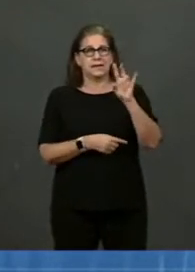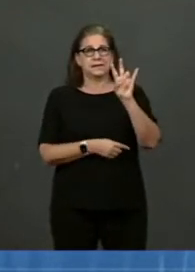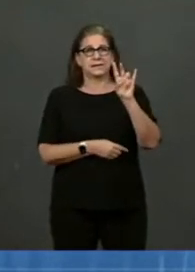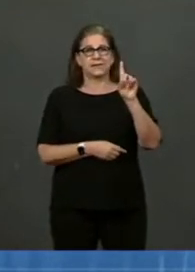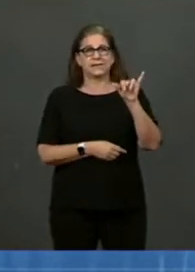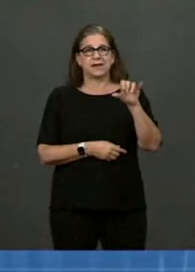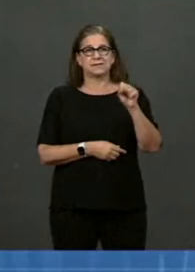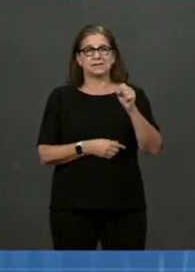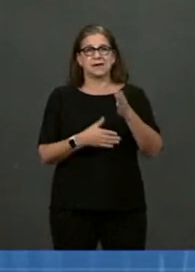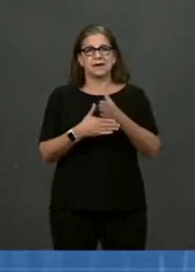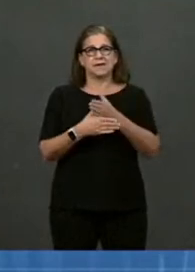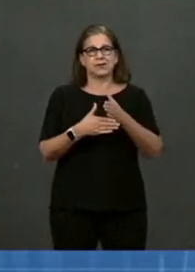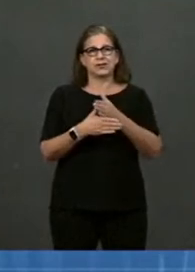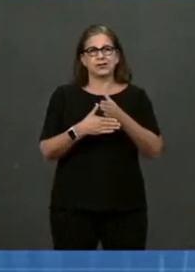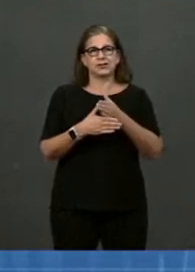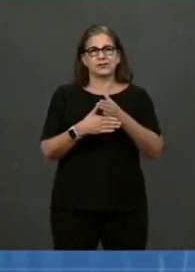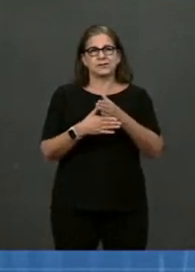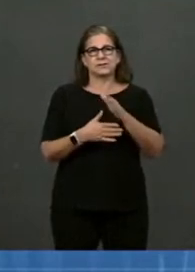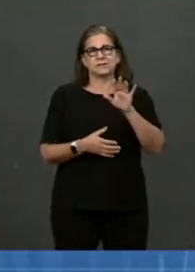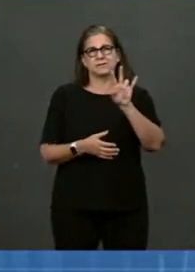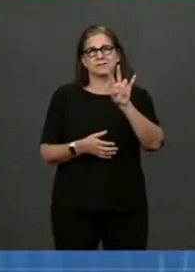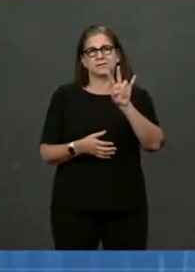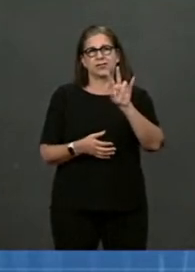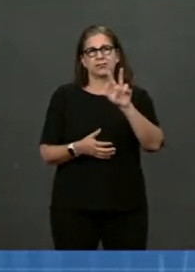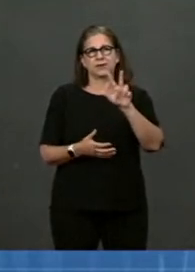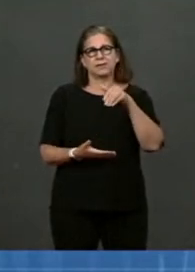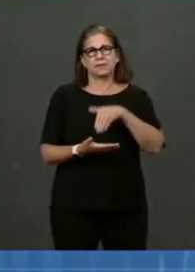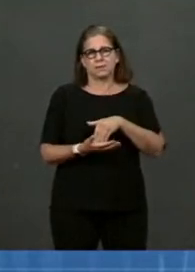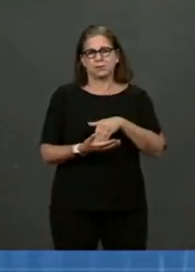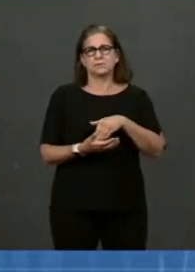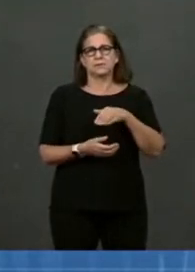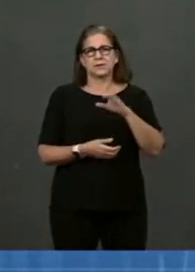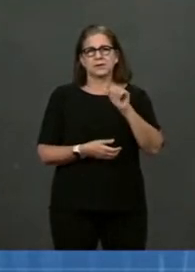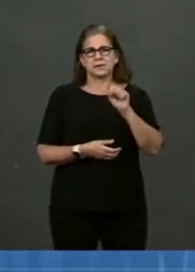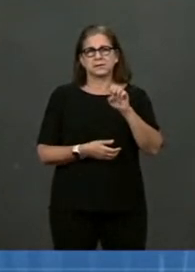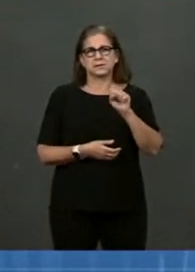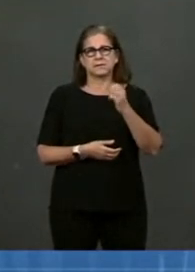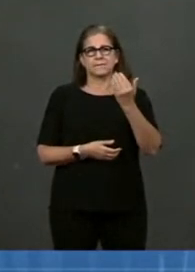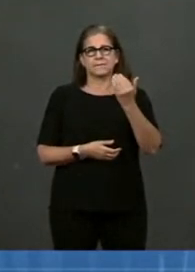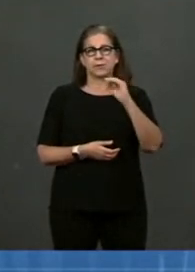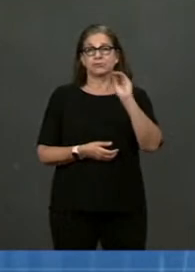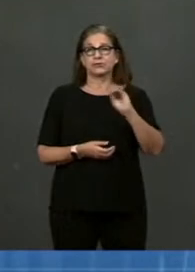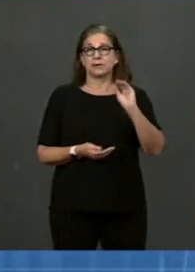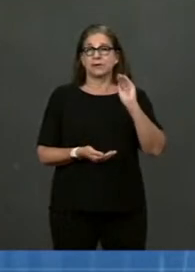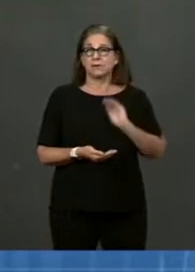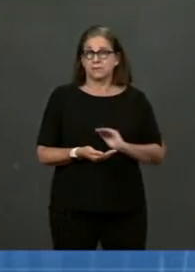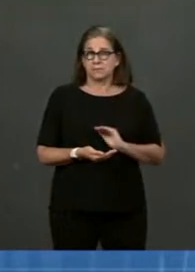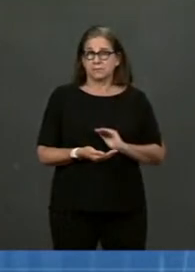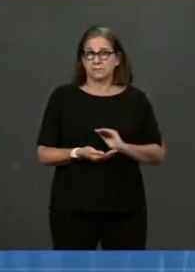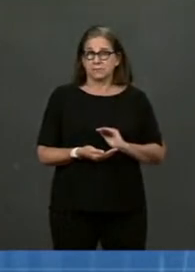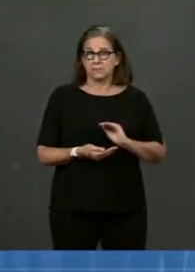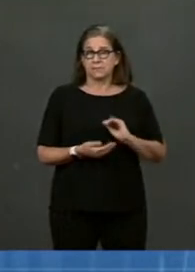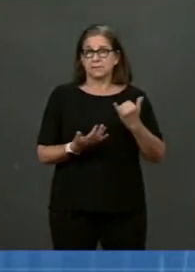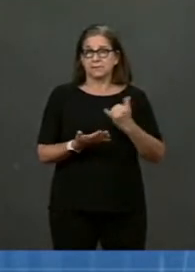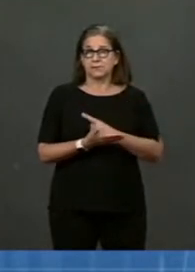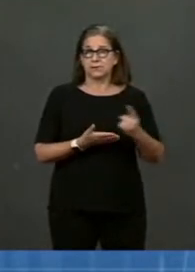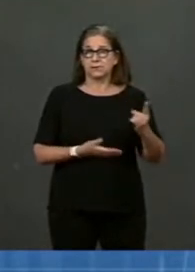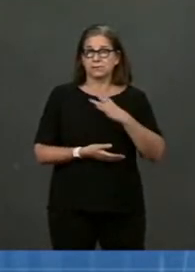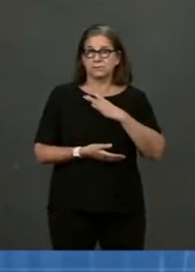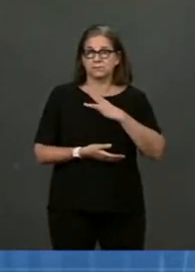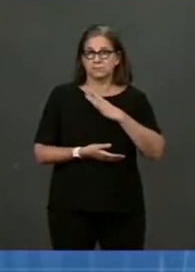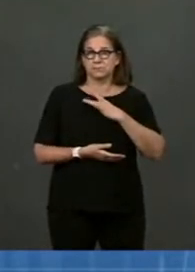day, which represents a decrease of about 15% over the previous week. The seven-day average of hospital admissions